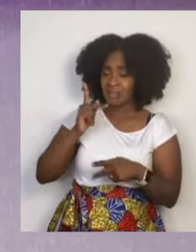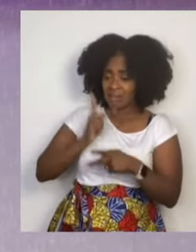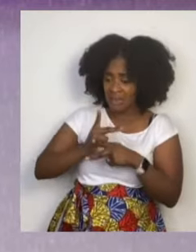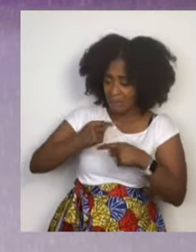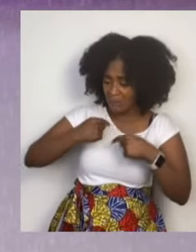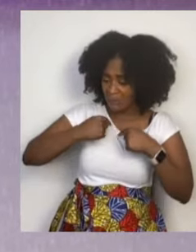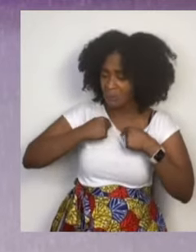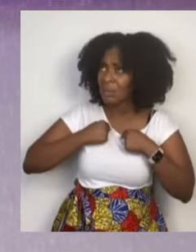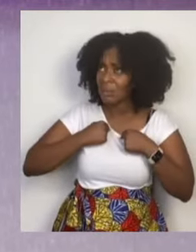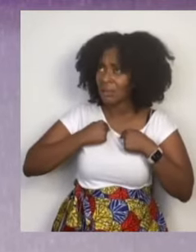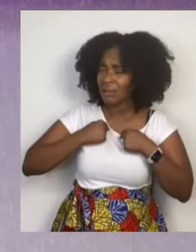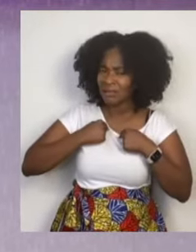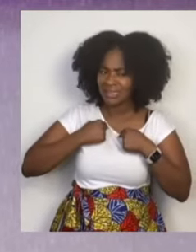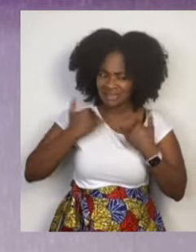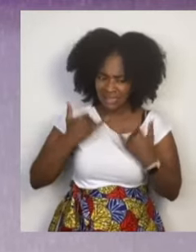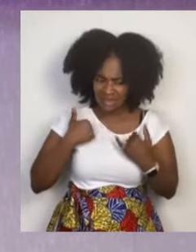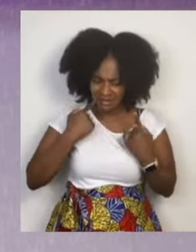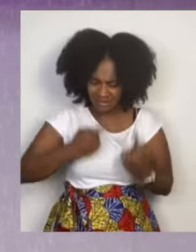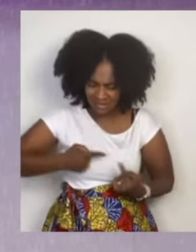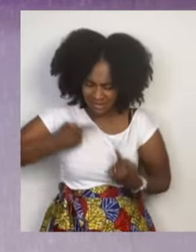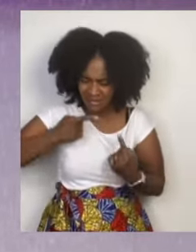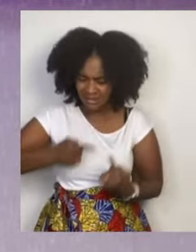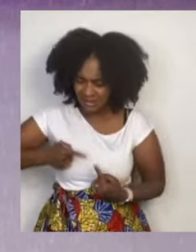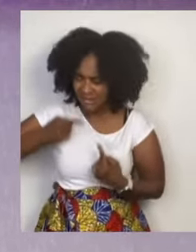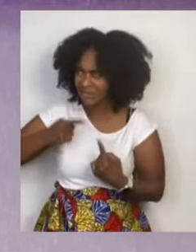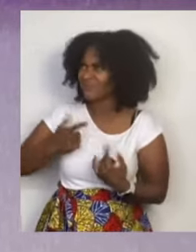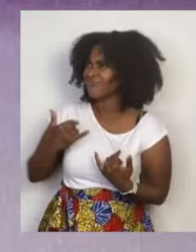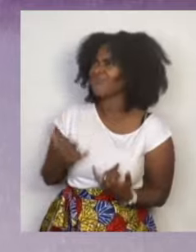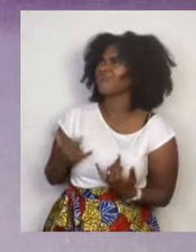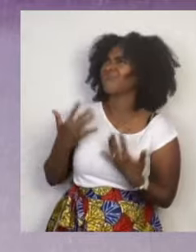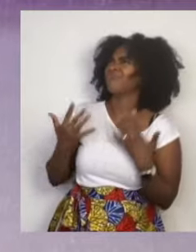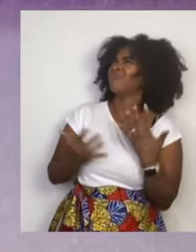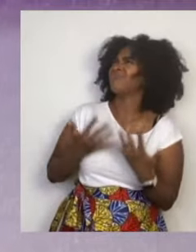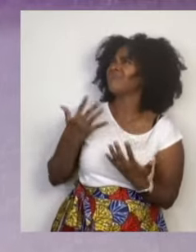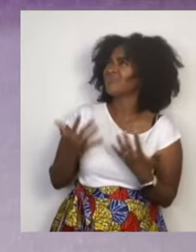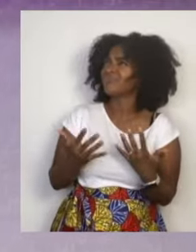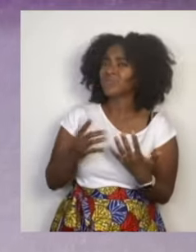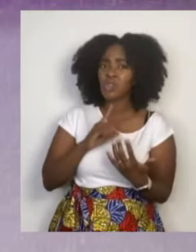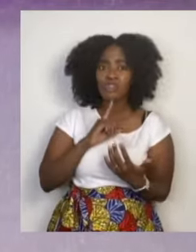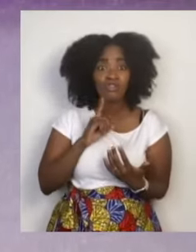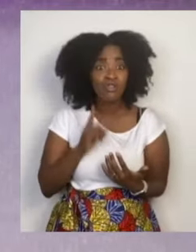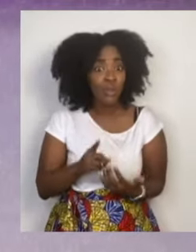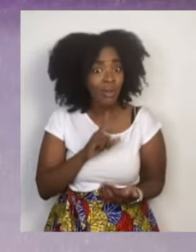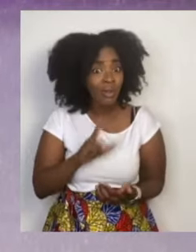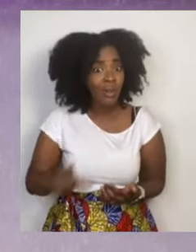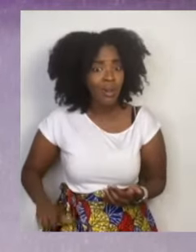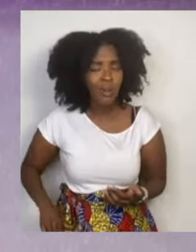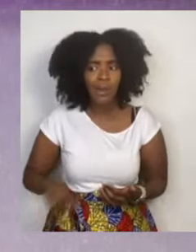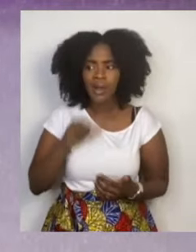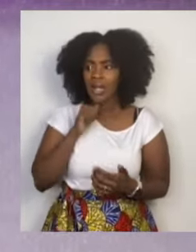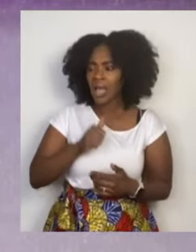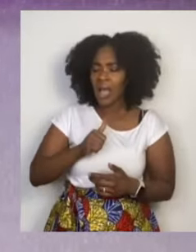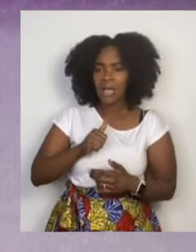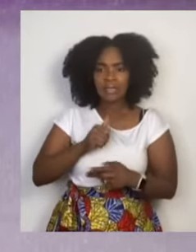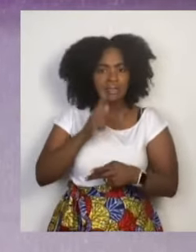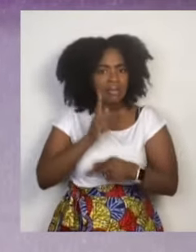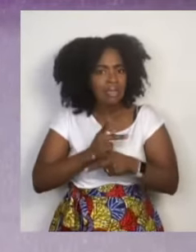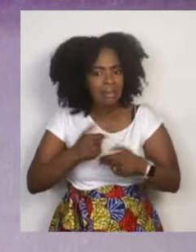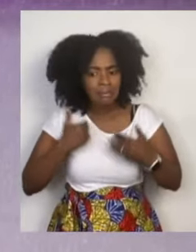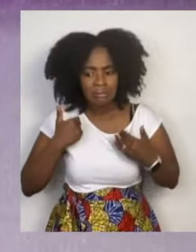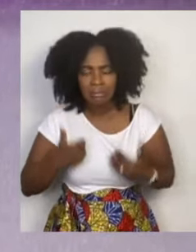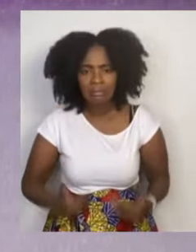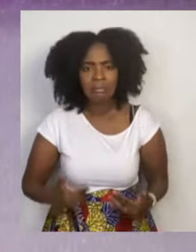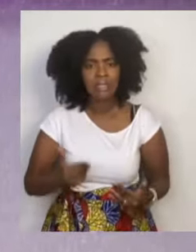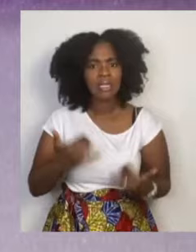struggle like I'm struggling. Surely the Lord didn't keep me here to just barely make it from